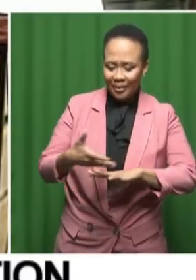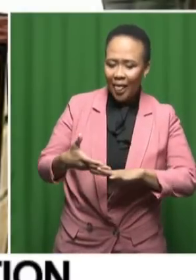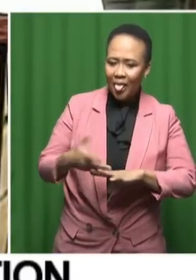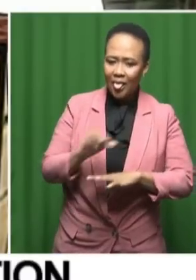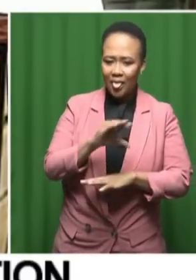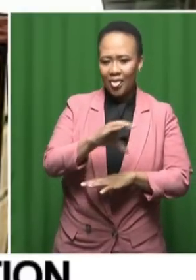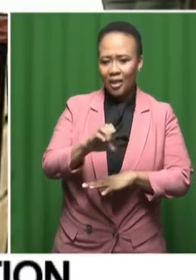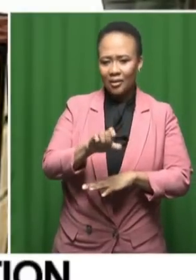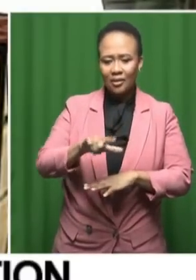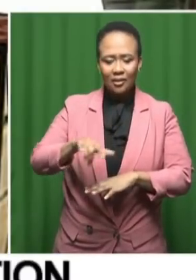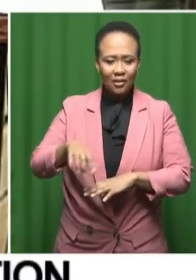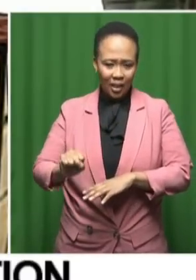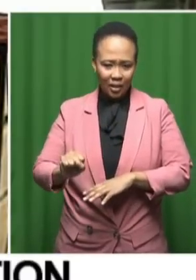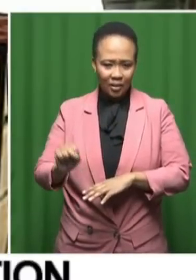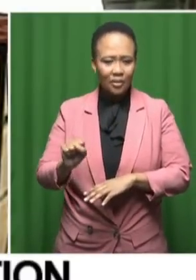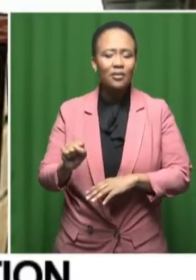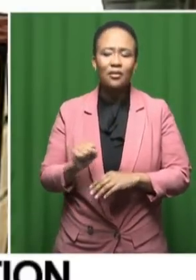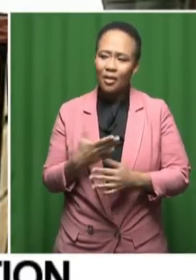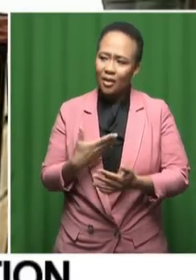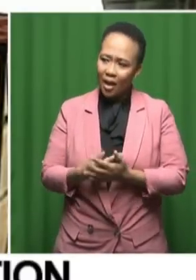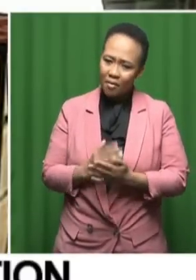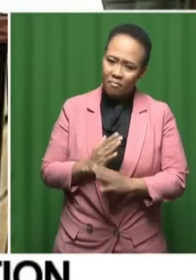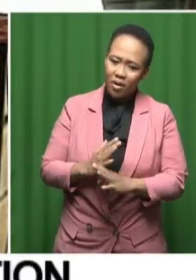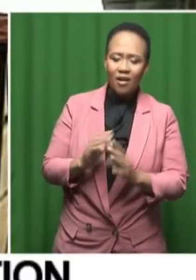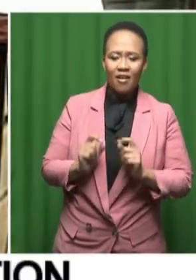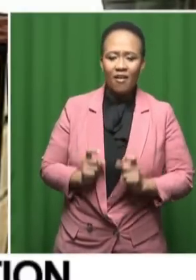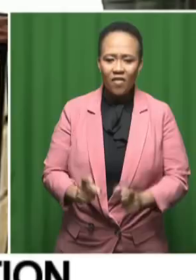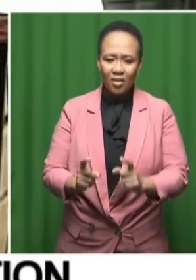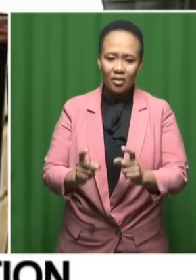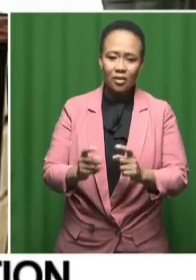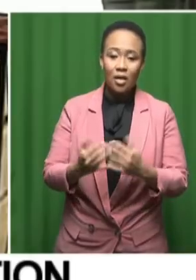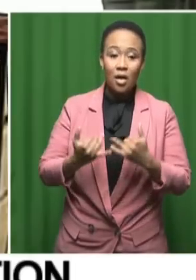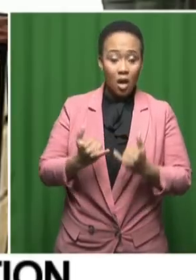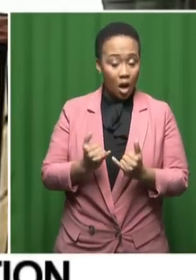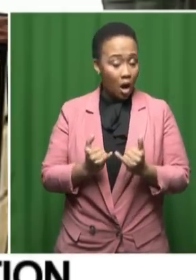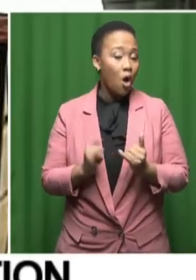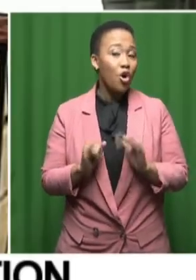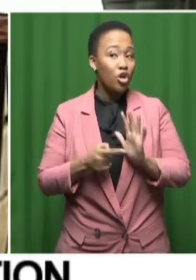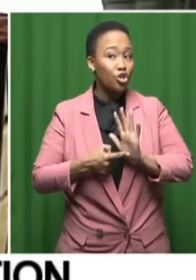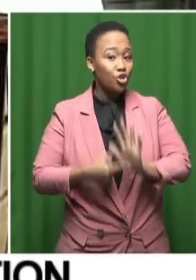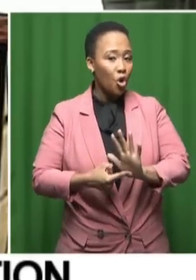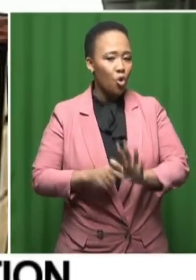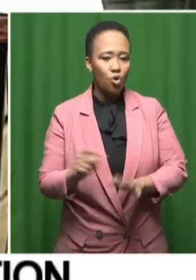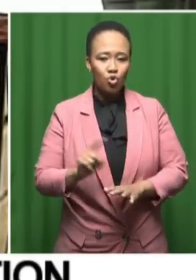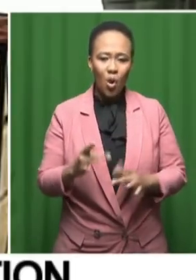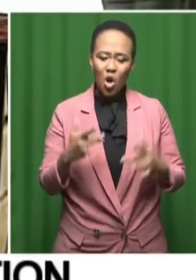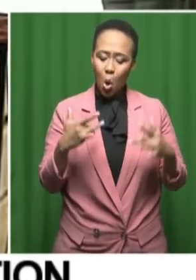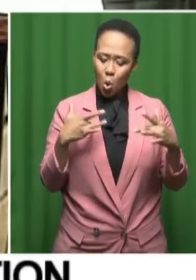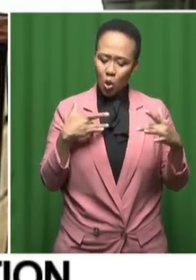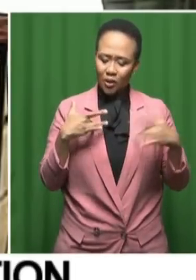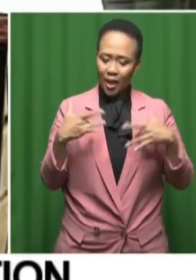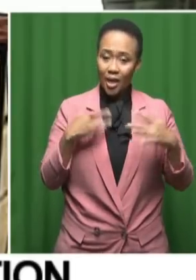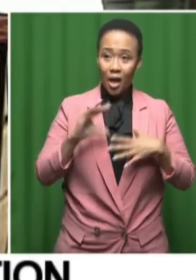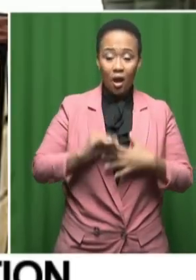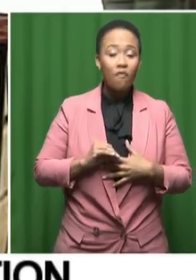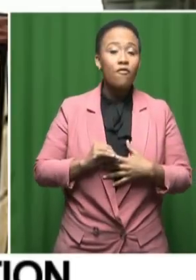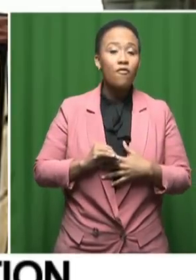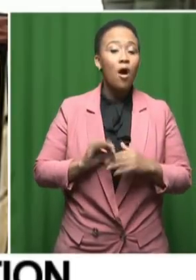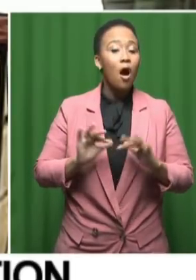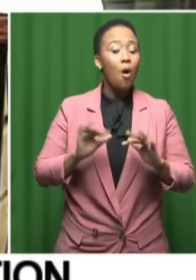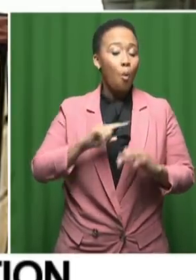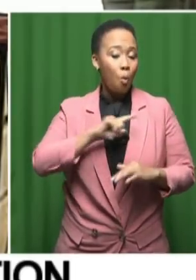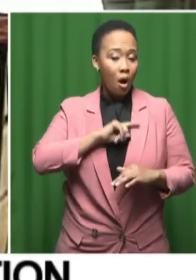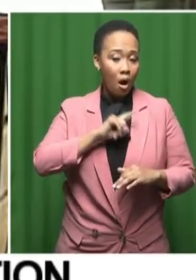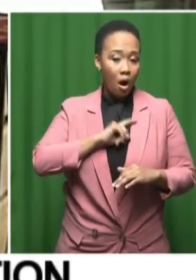multiply faster. And that is the reason why the world shows a bit of a concern, which means reinfections are highly possible, but